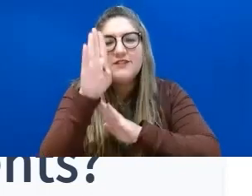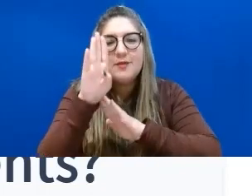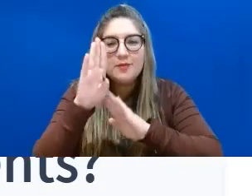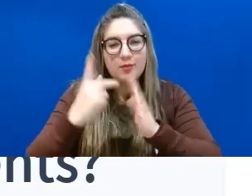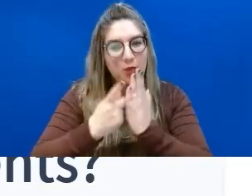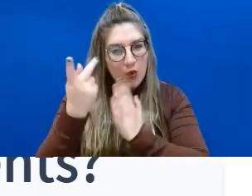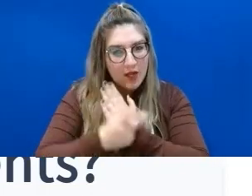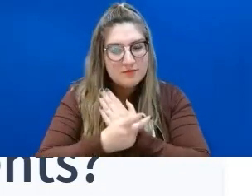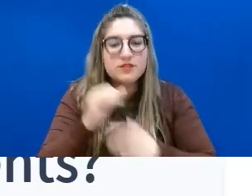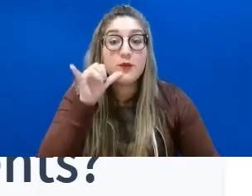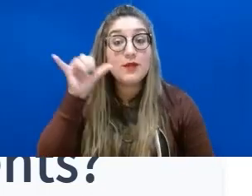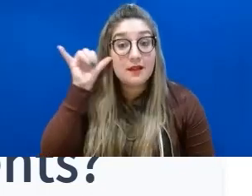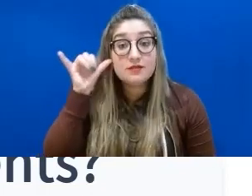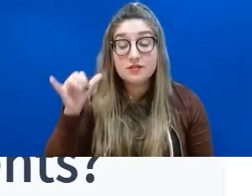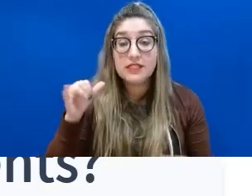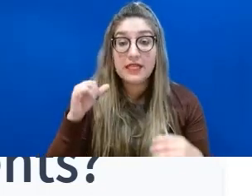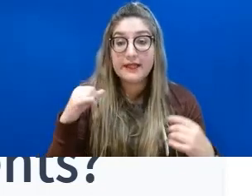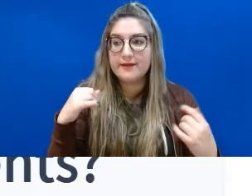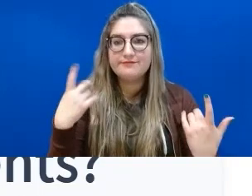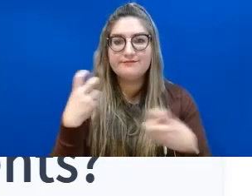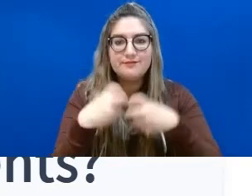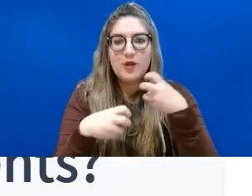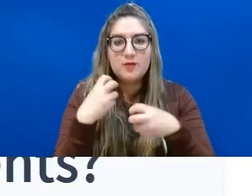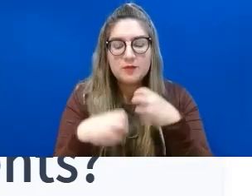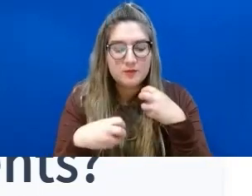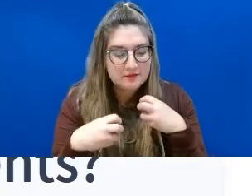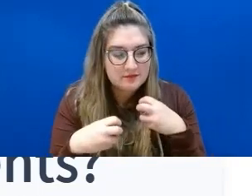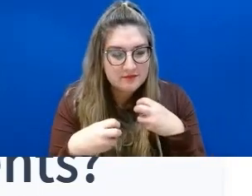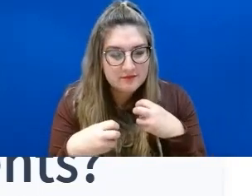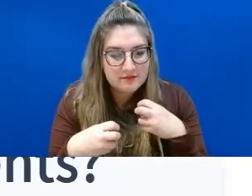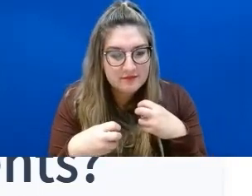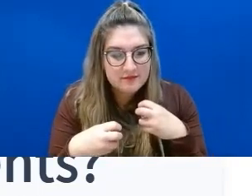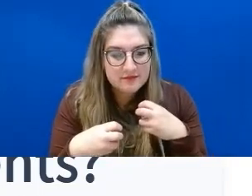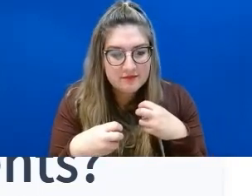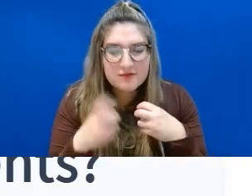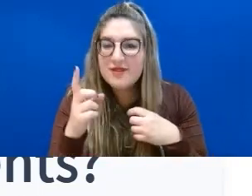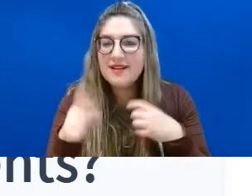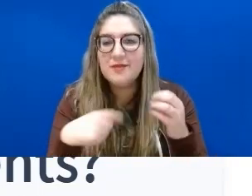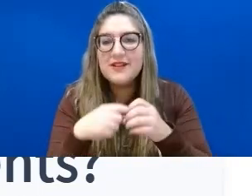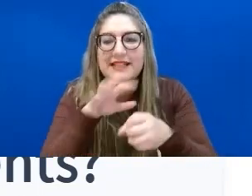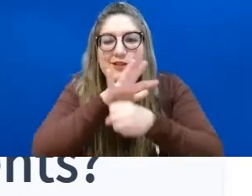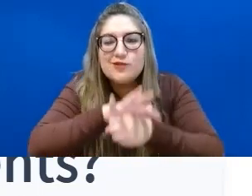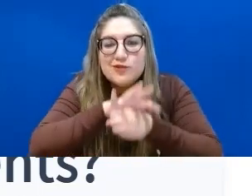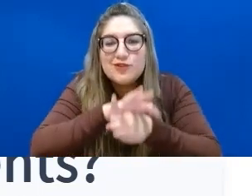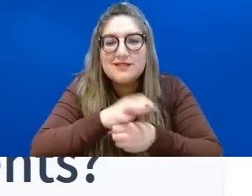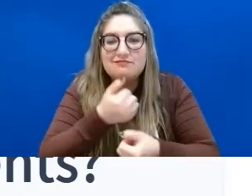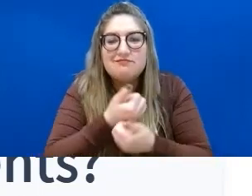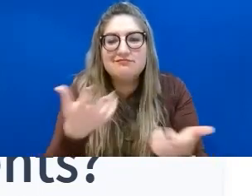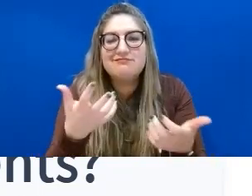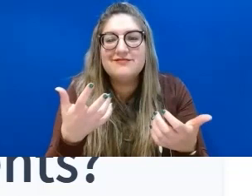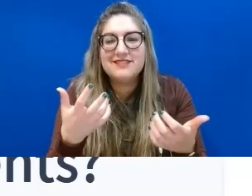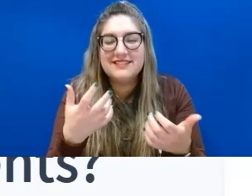yesterday at convocation, there was some faculty had talked about like, well, the stress of like putting something out early for